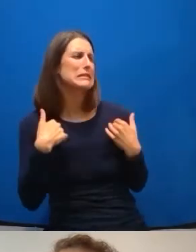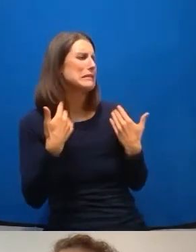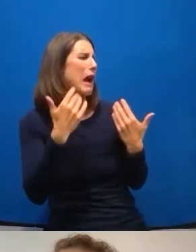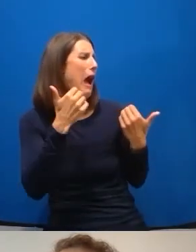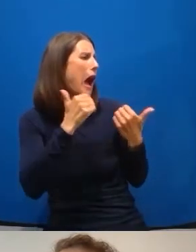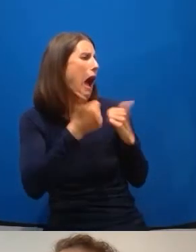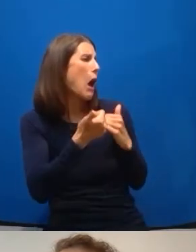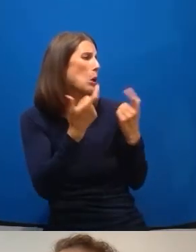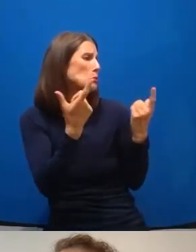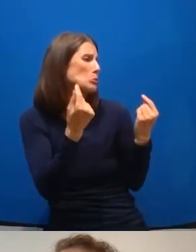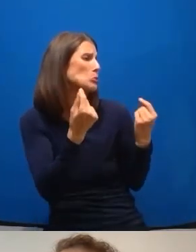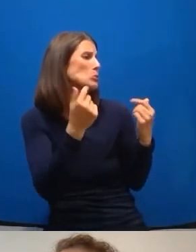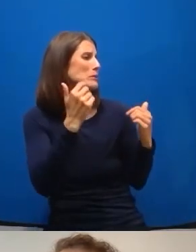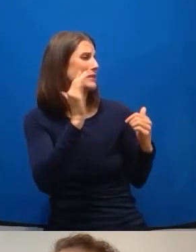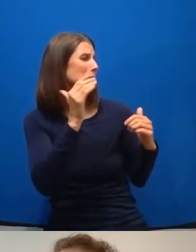just dive in and try it?